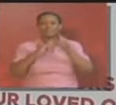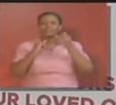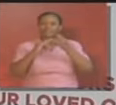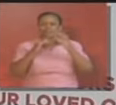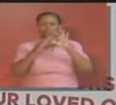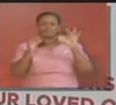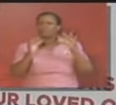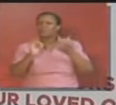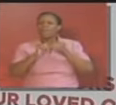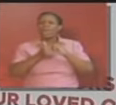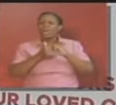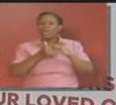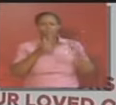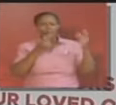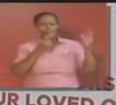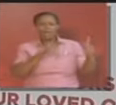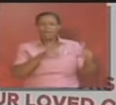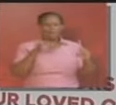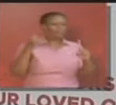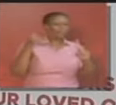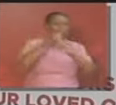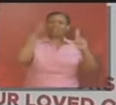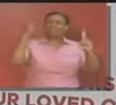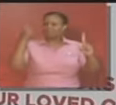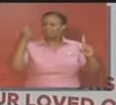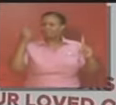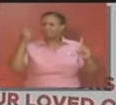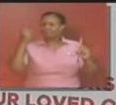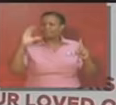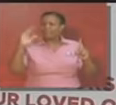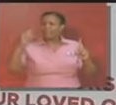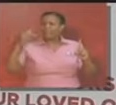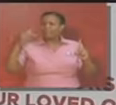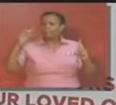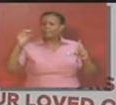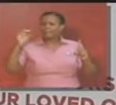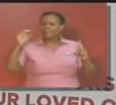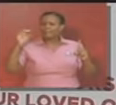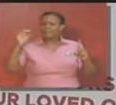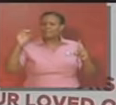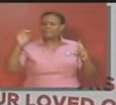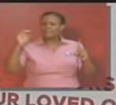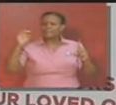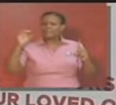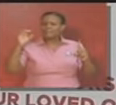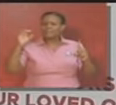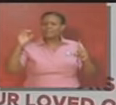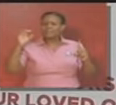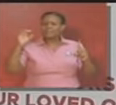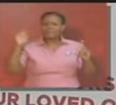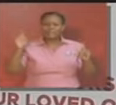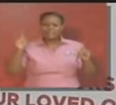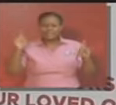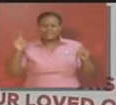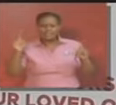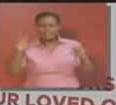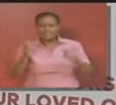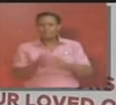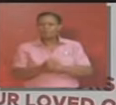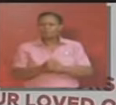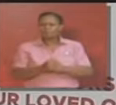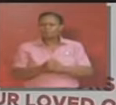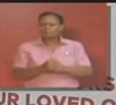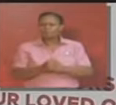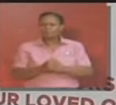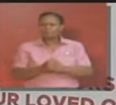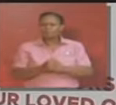said before, based on the high numbers of cases in County Caroni at the moment, we've had to ramp up our approach to try to contain the spread.